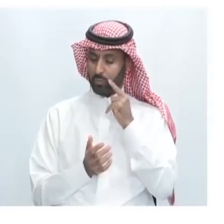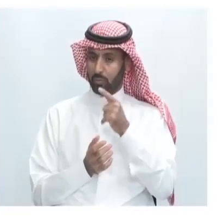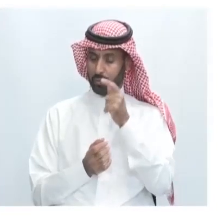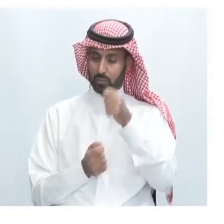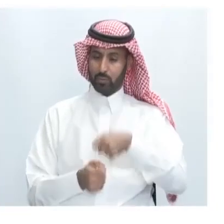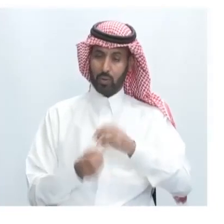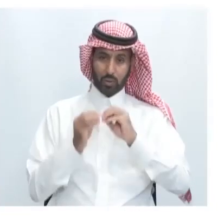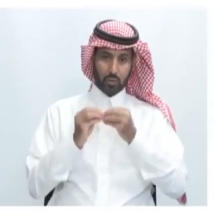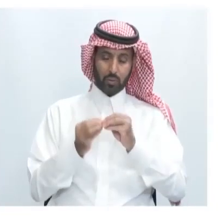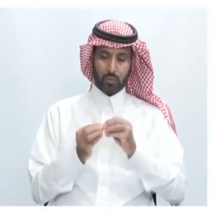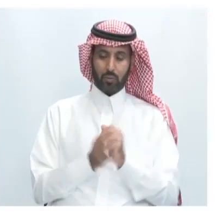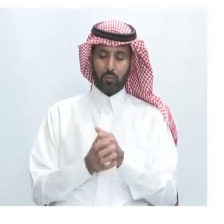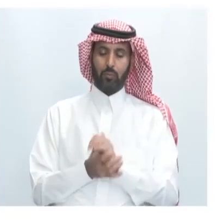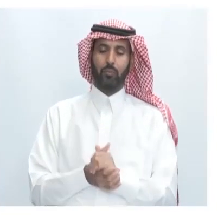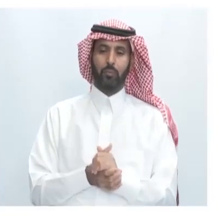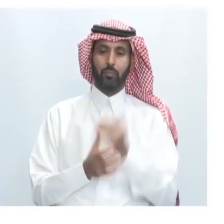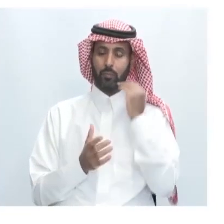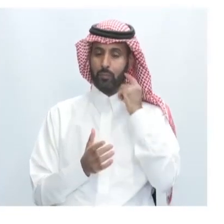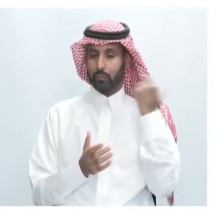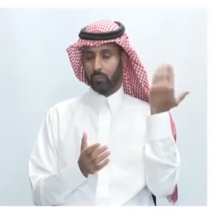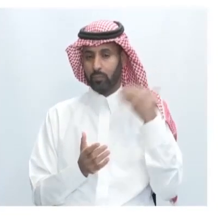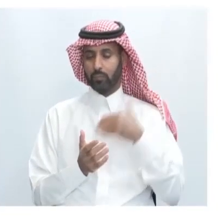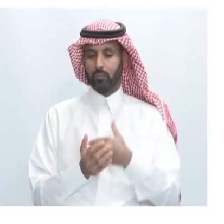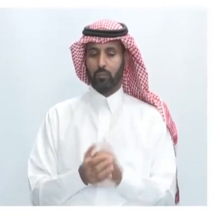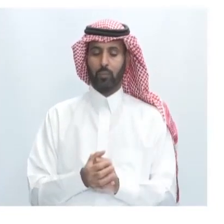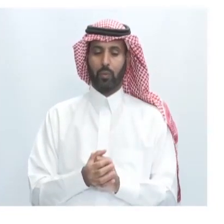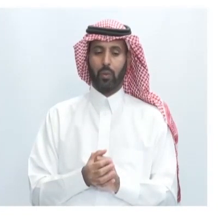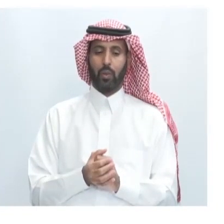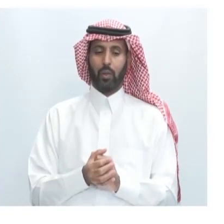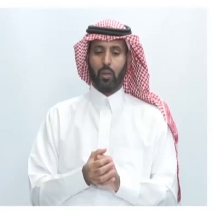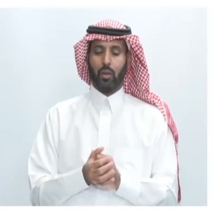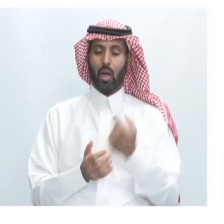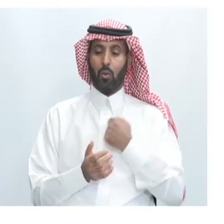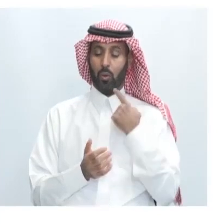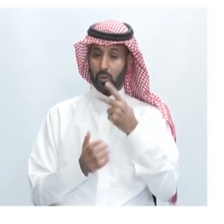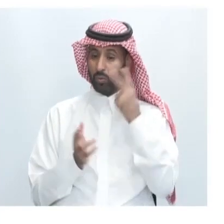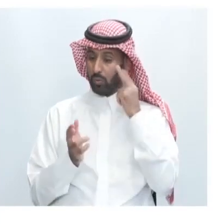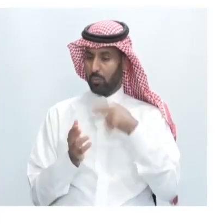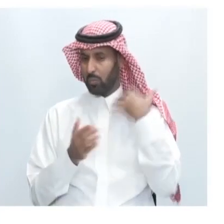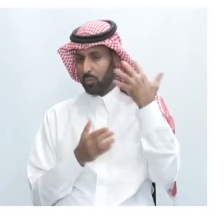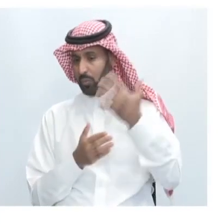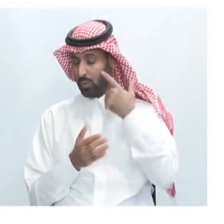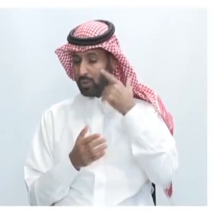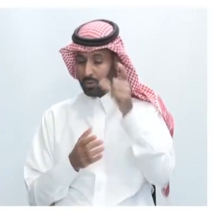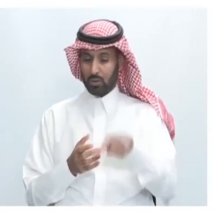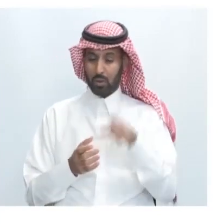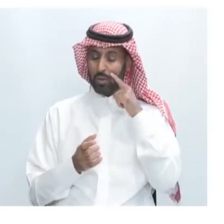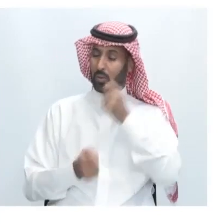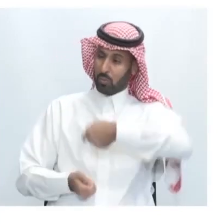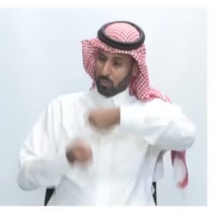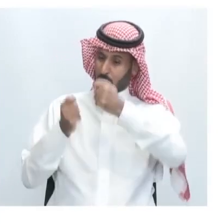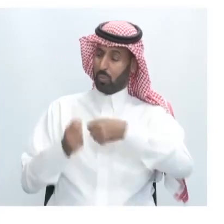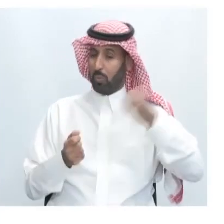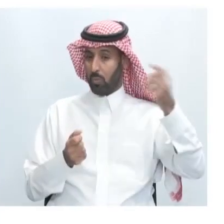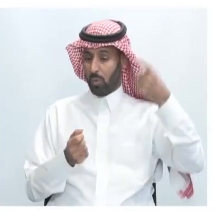article we're going to listen now. Let's listen to it together. I want you to imagine yourself in a room painted a light